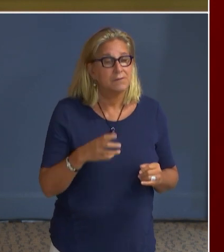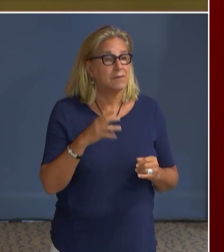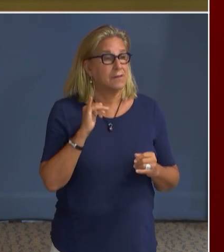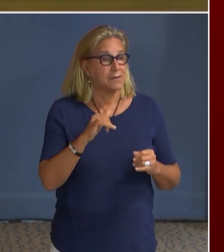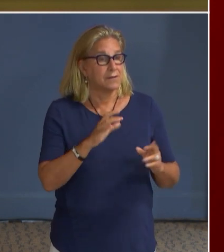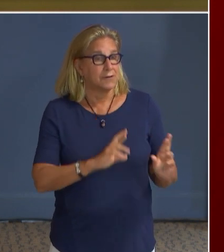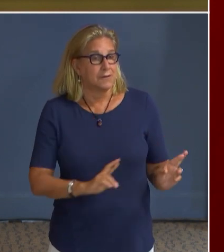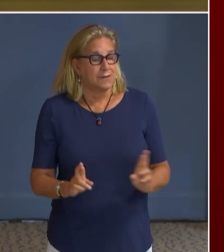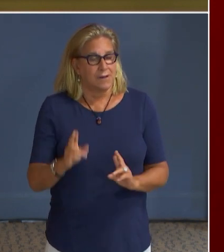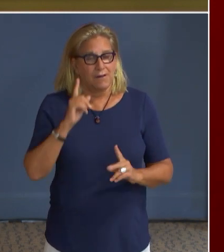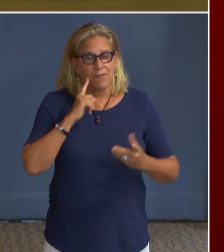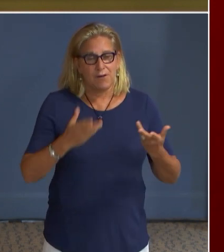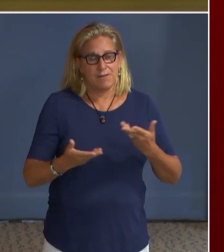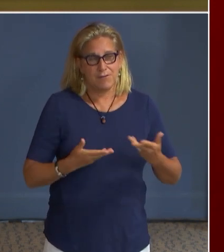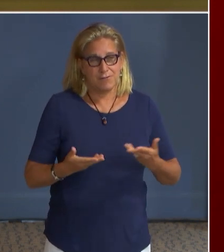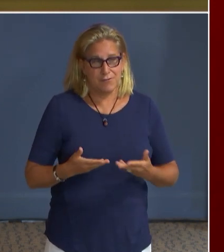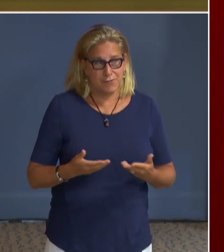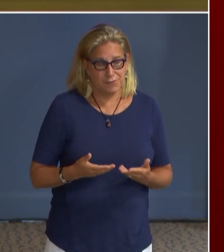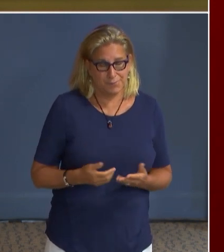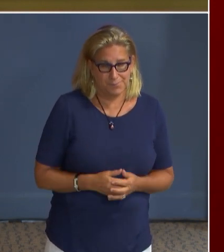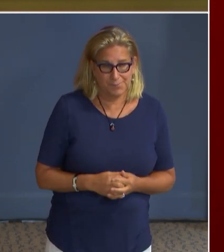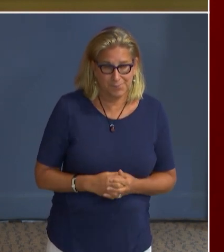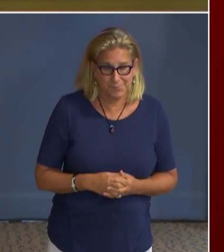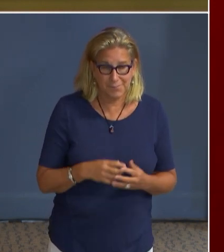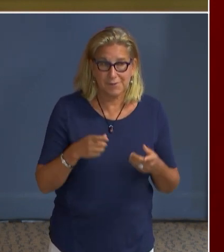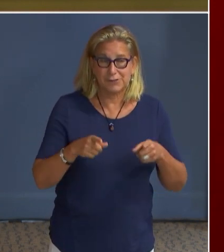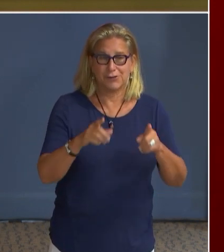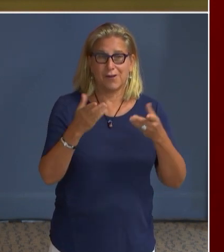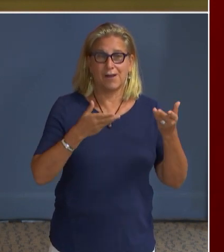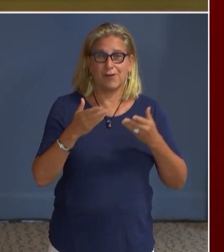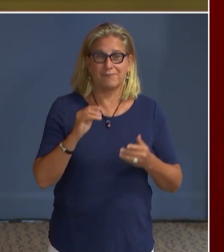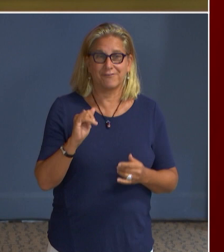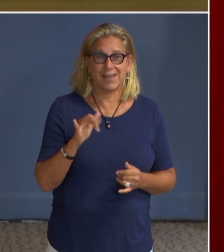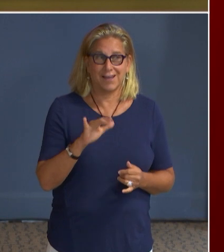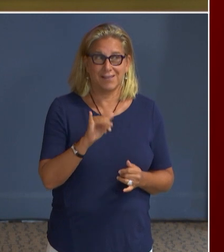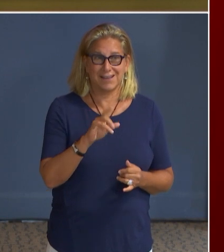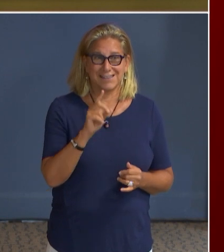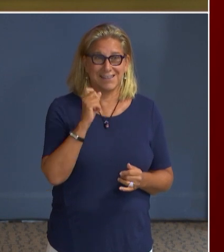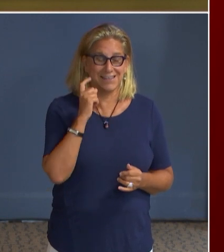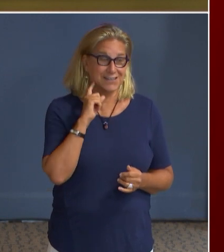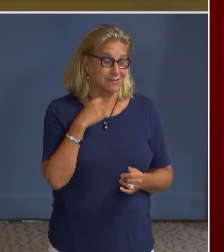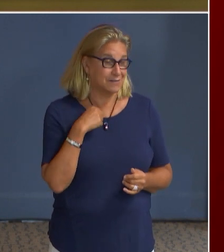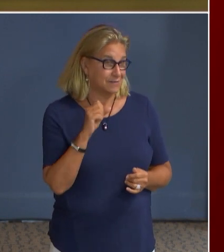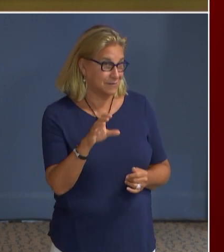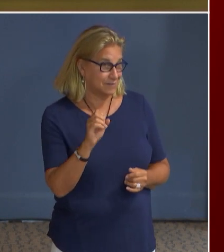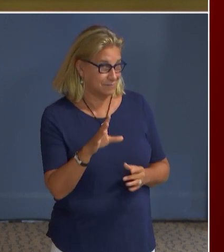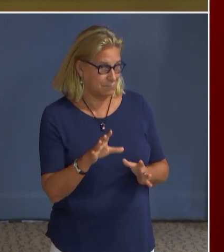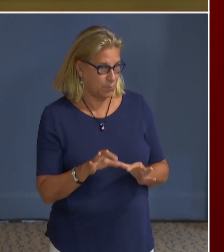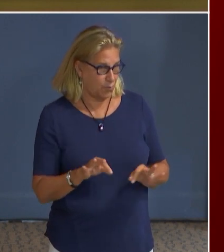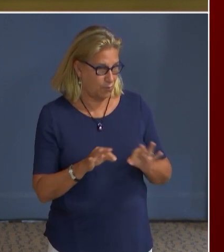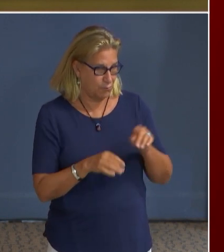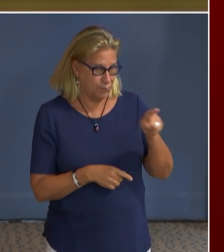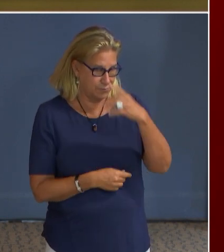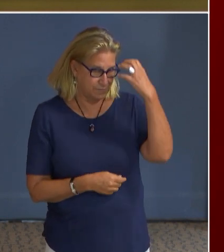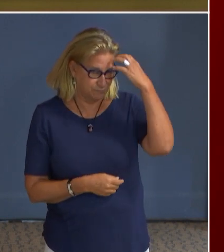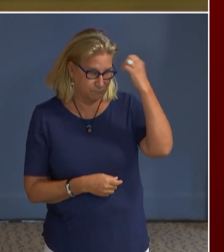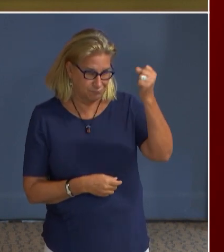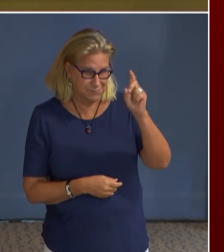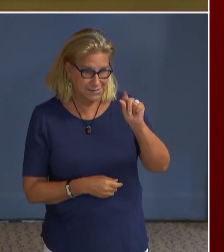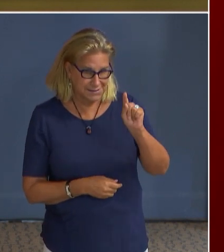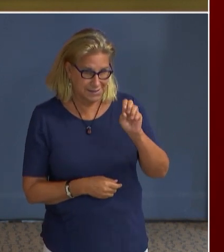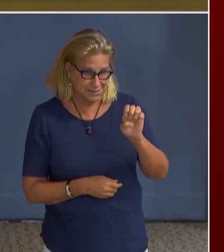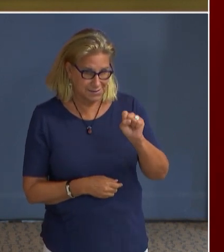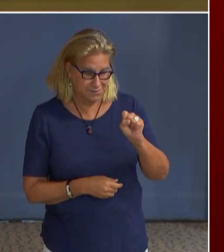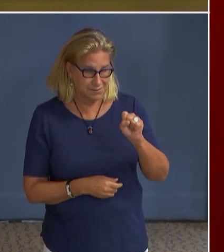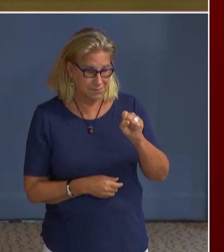so I gave 5 very important dates to remember. The preparation fairs that are going to